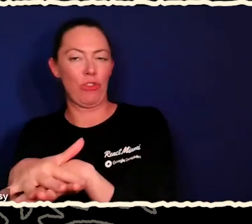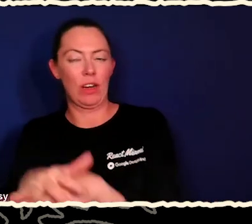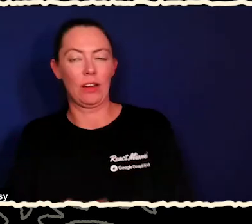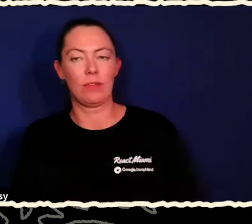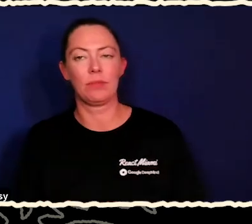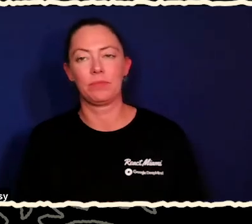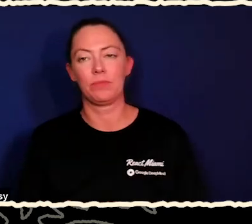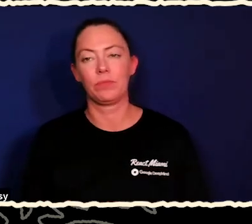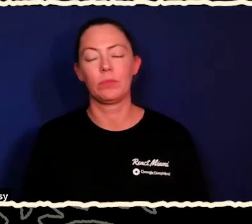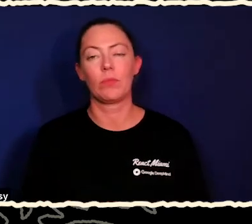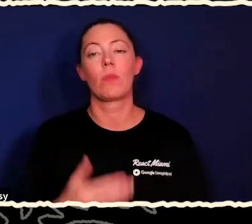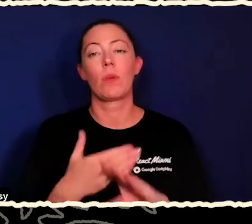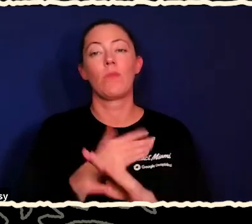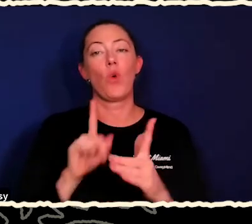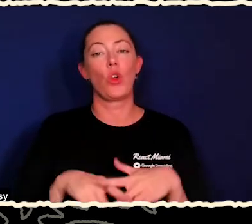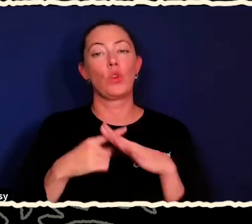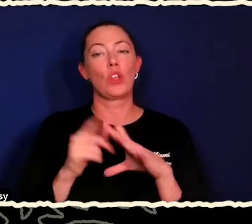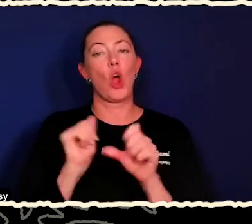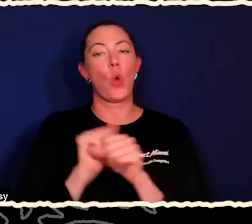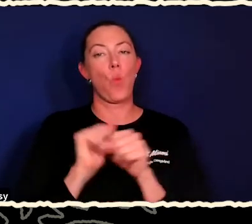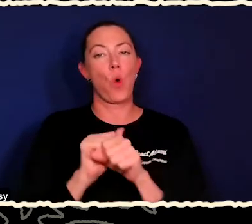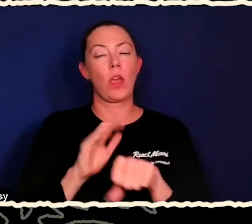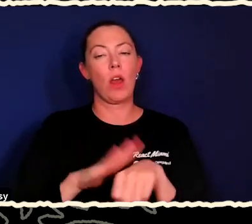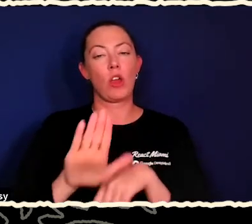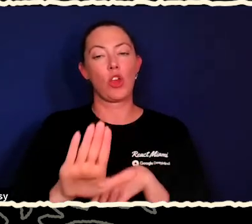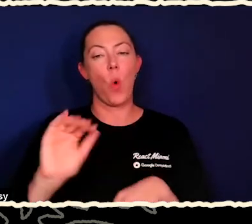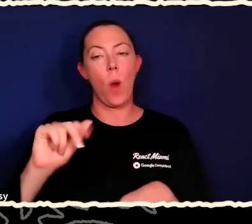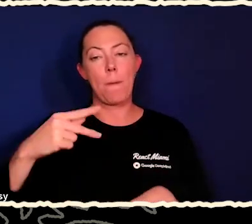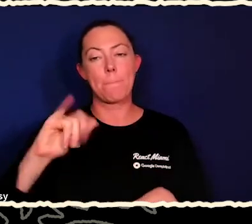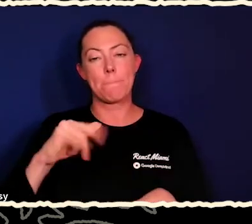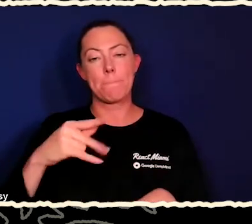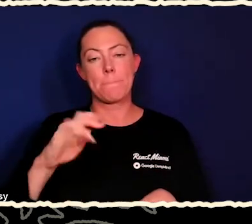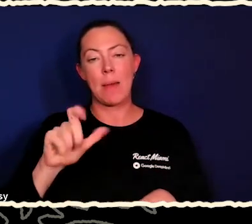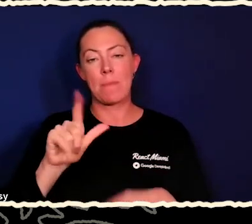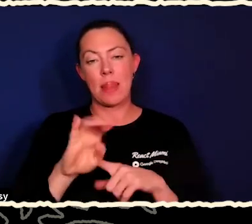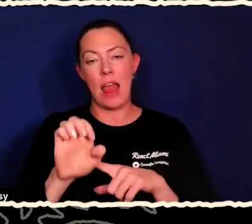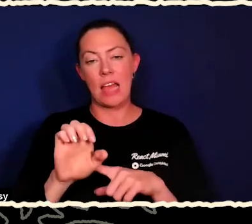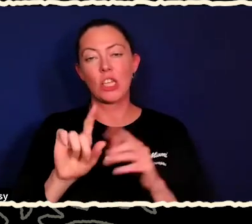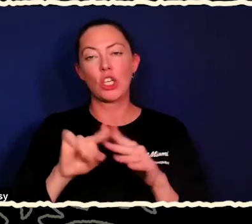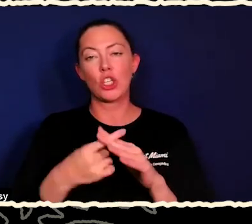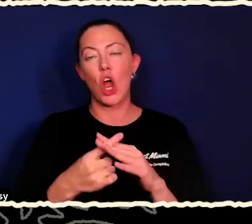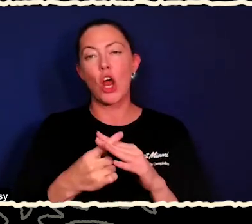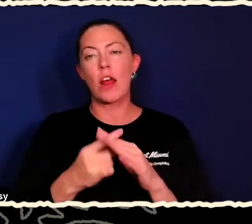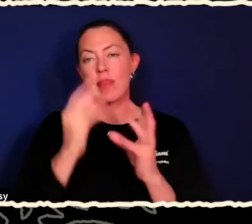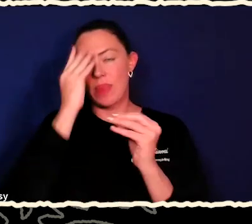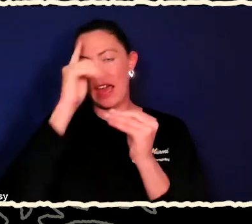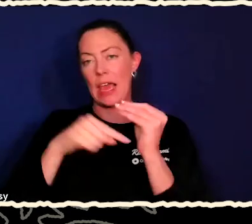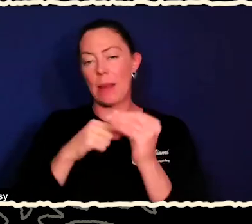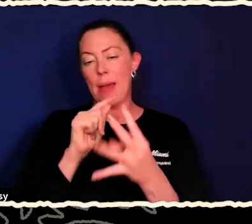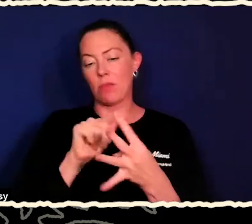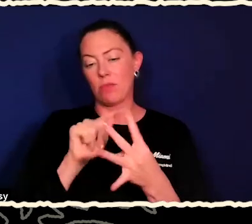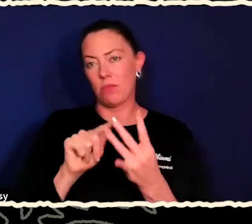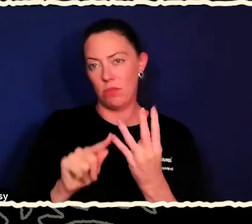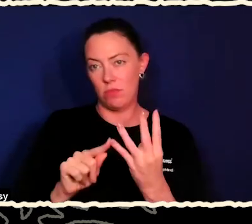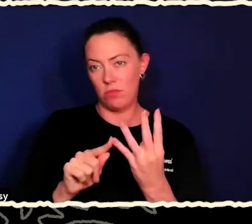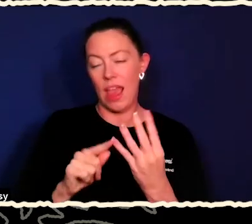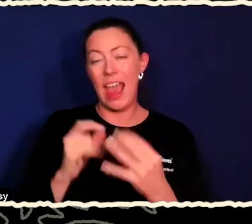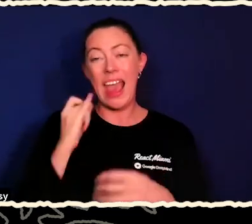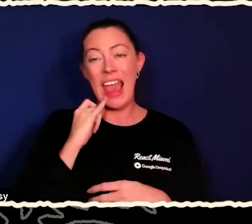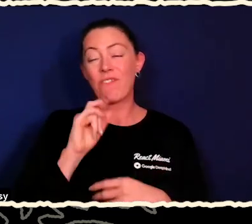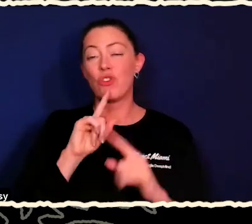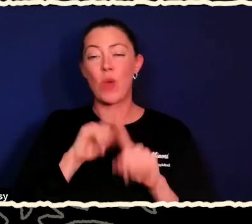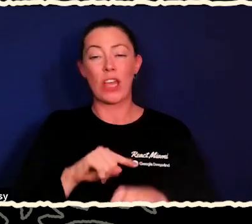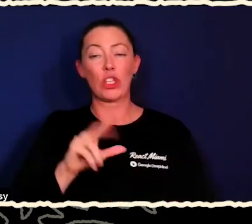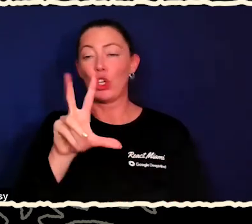Before you start working on your agentic pipeline, ask yourself these questions. And if you're saying no to any of these, you probably don't